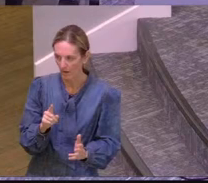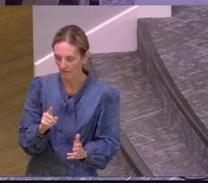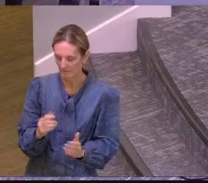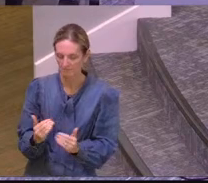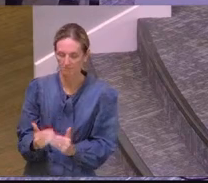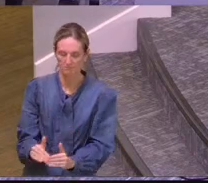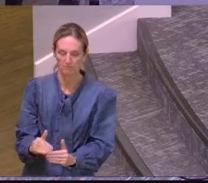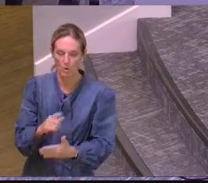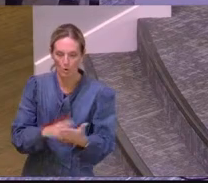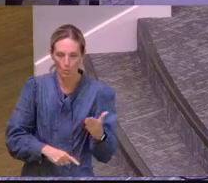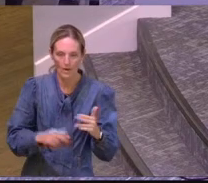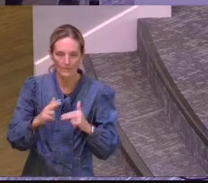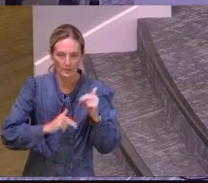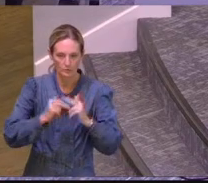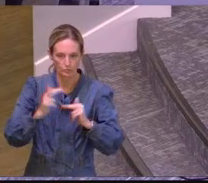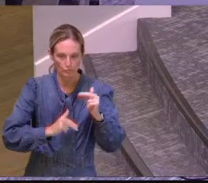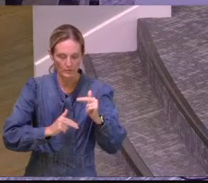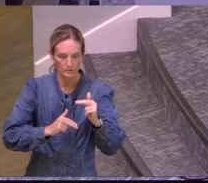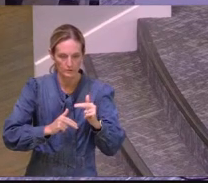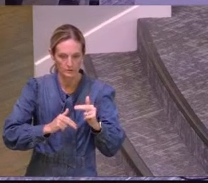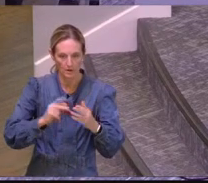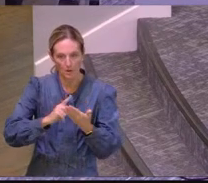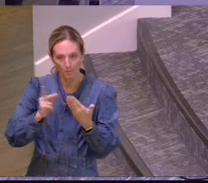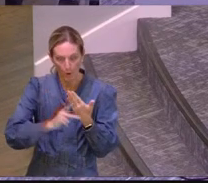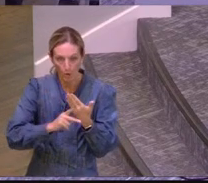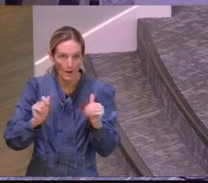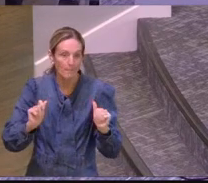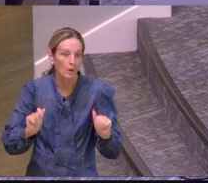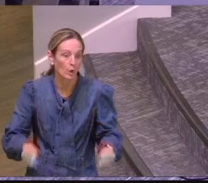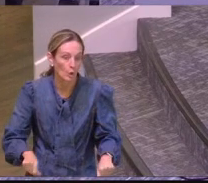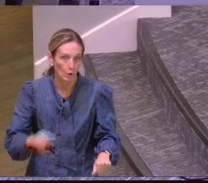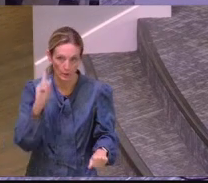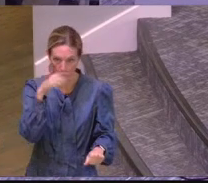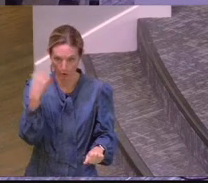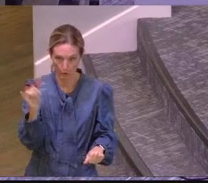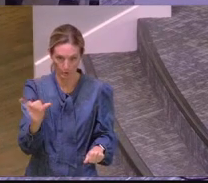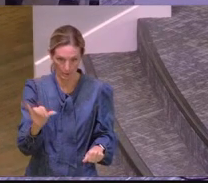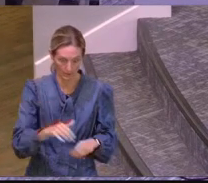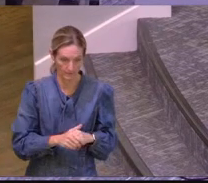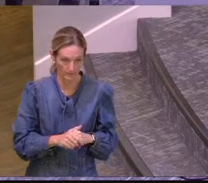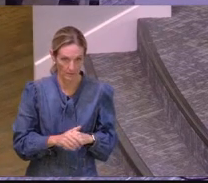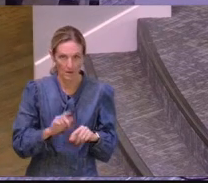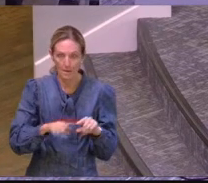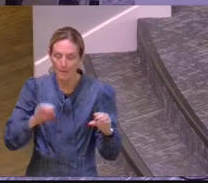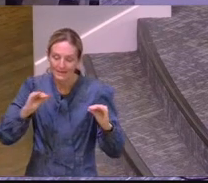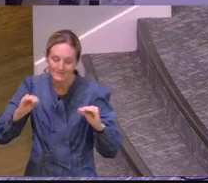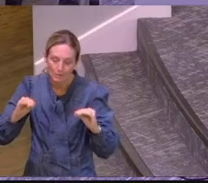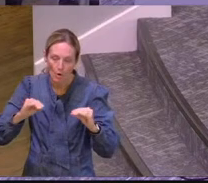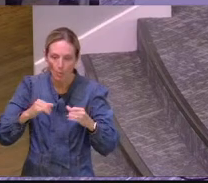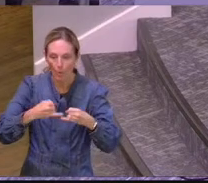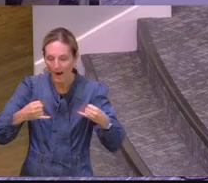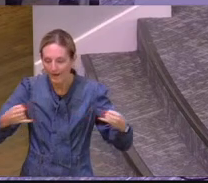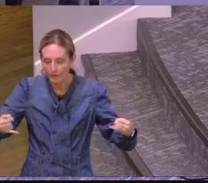construction trade program could look like, but it taught wiring, it taught